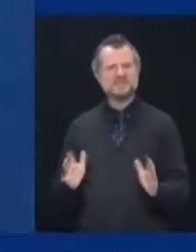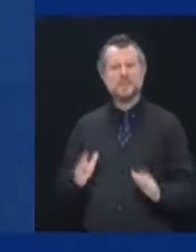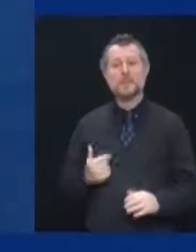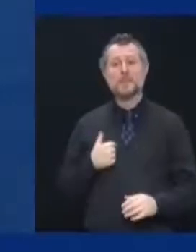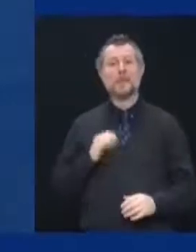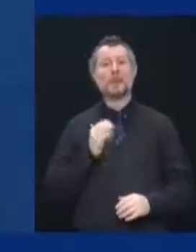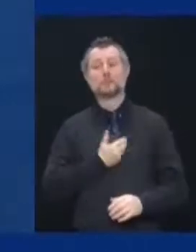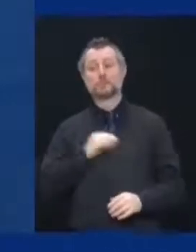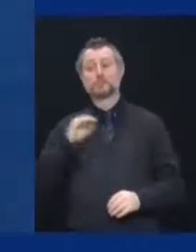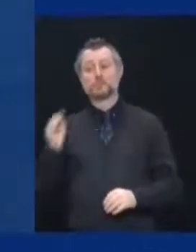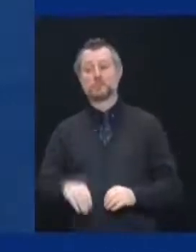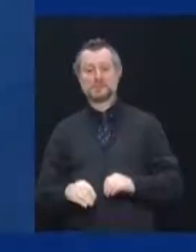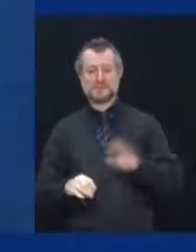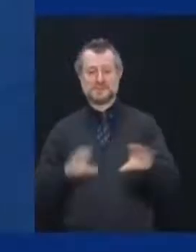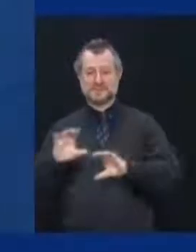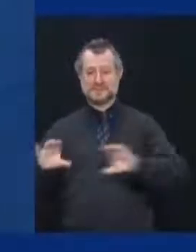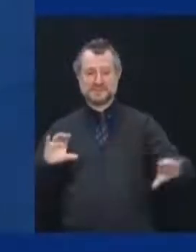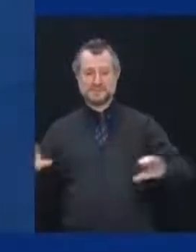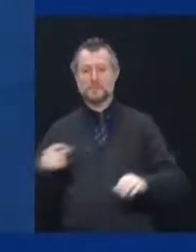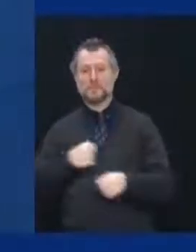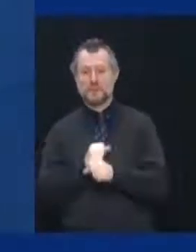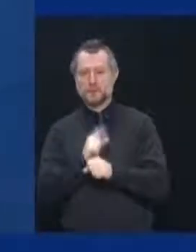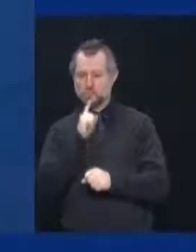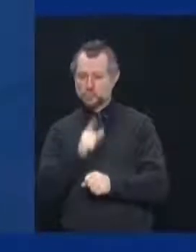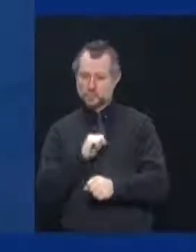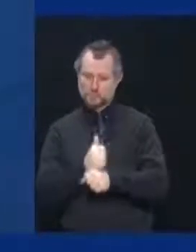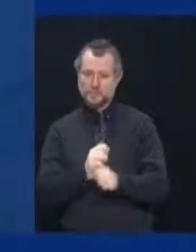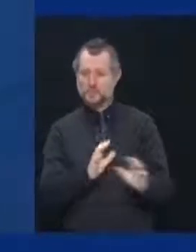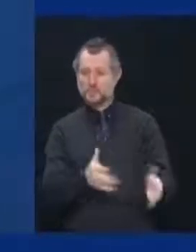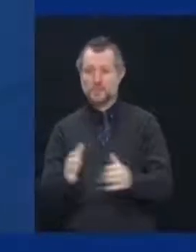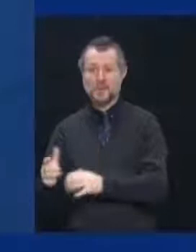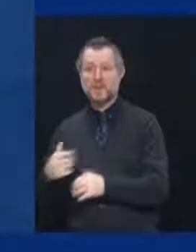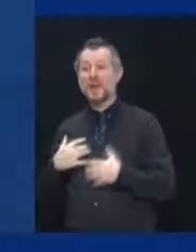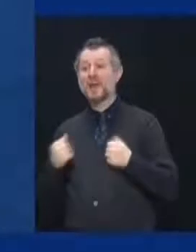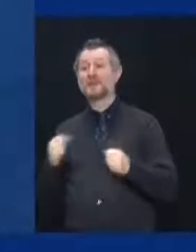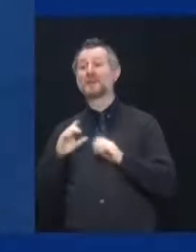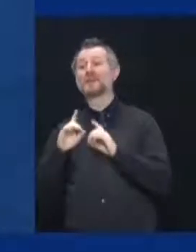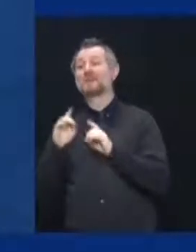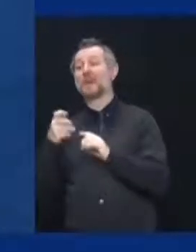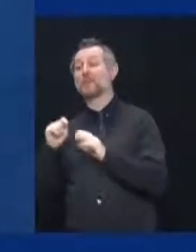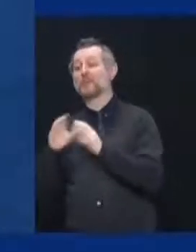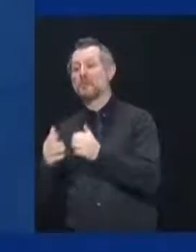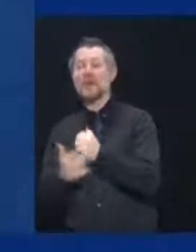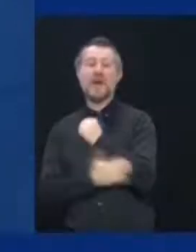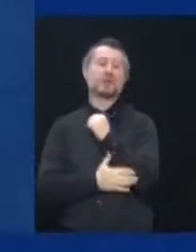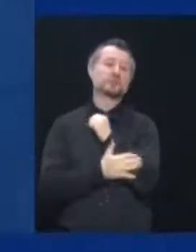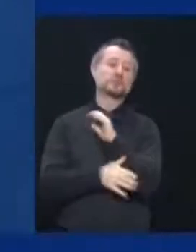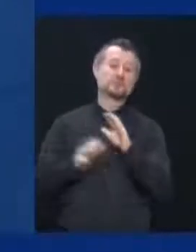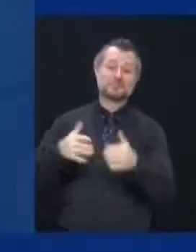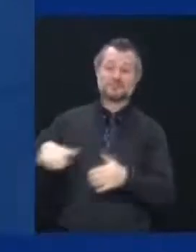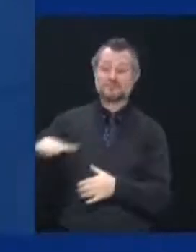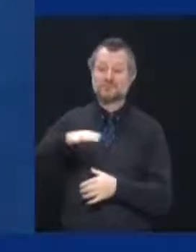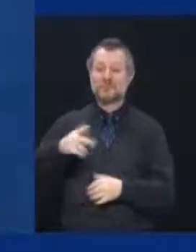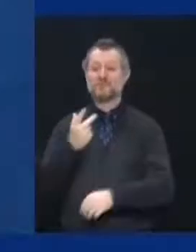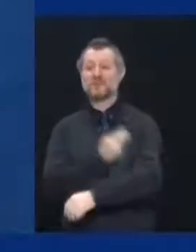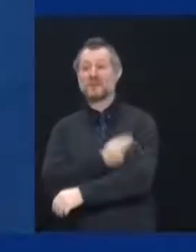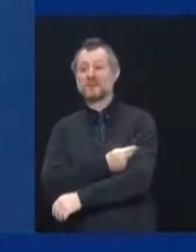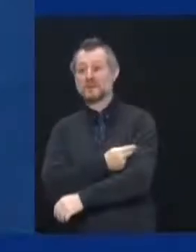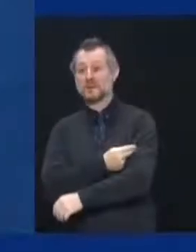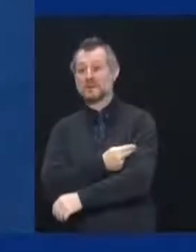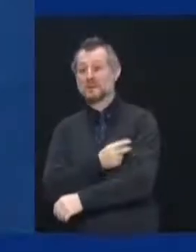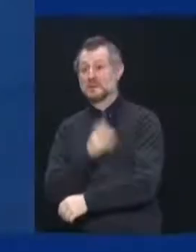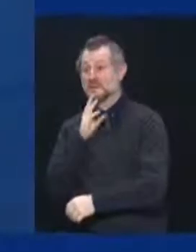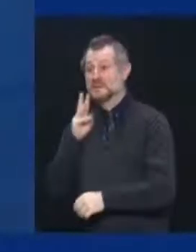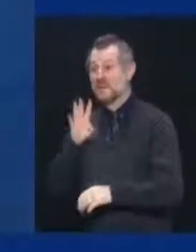those groups. So for example, if a city or a county health department is vaccinating people 65